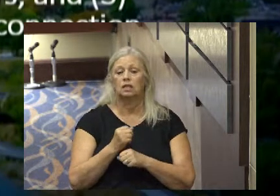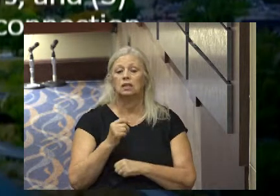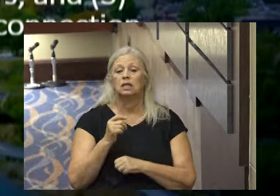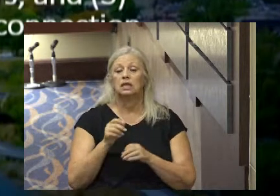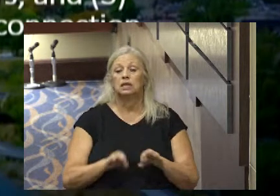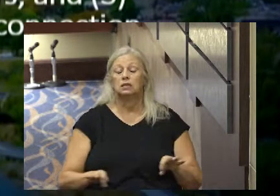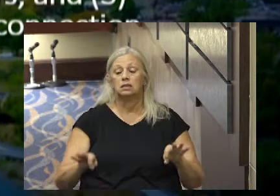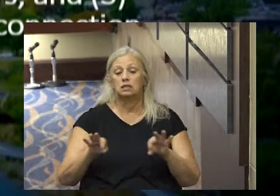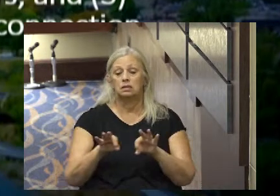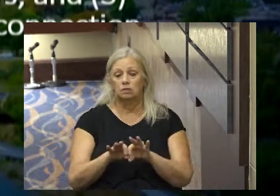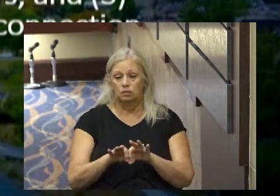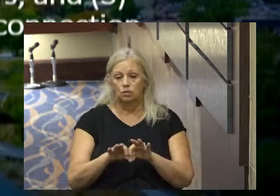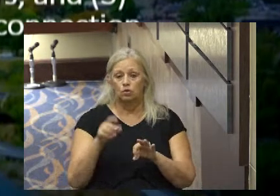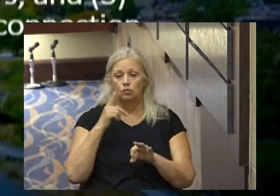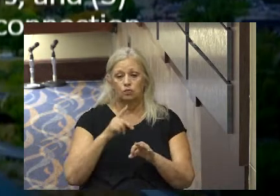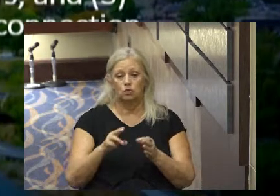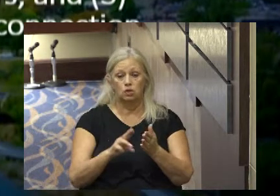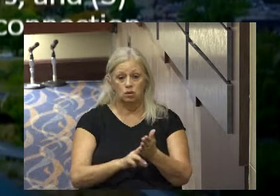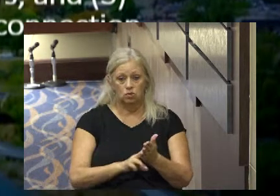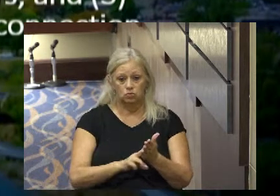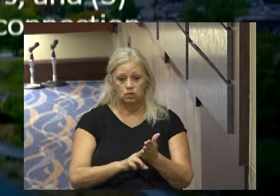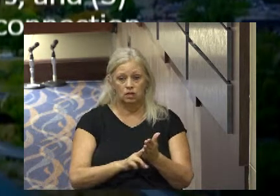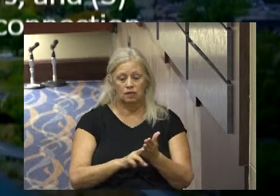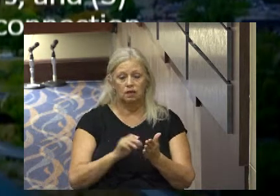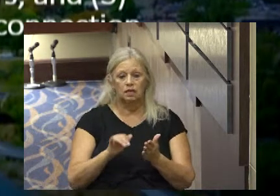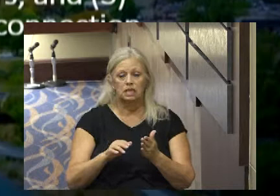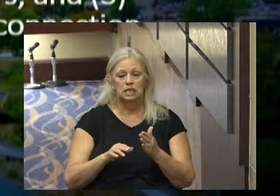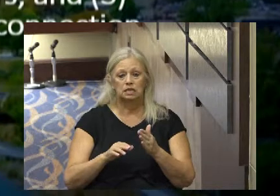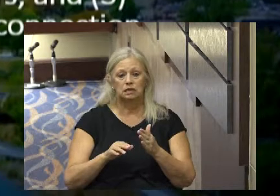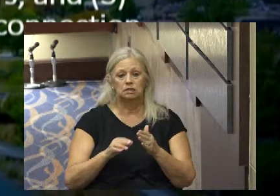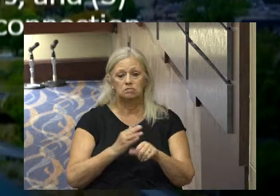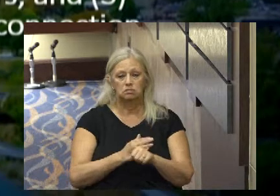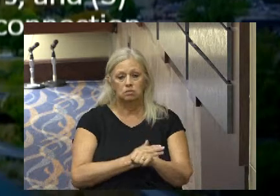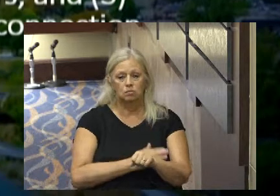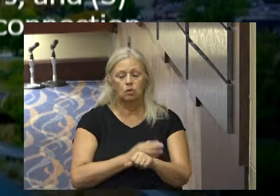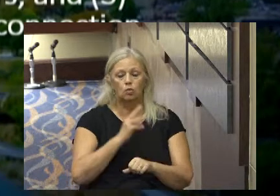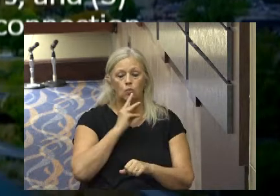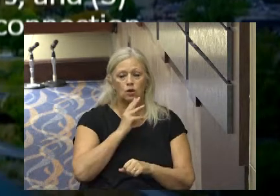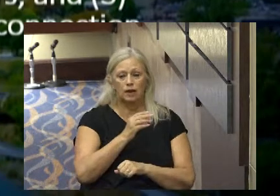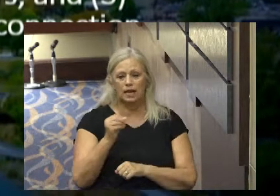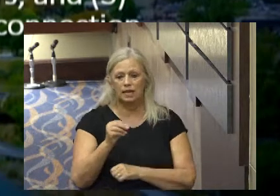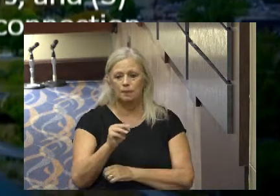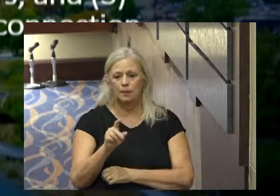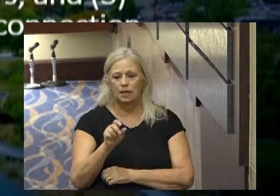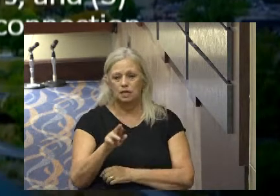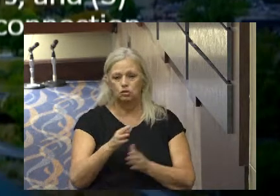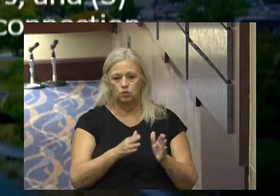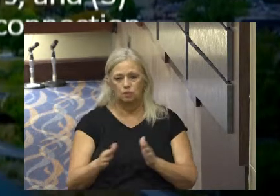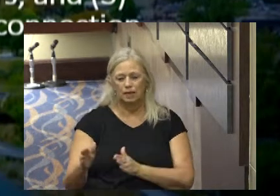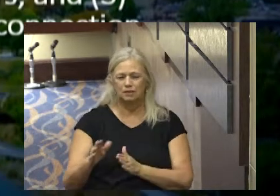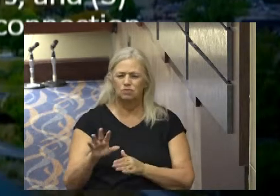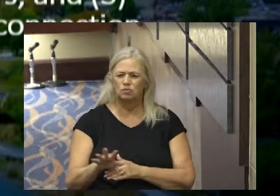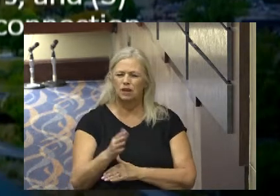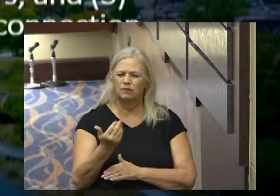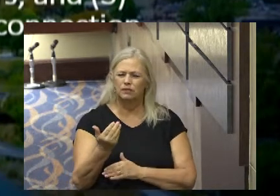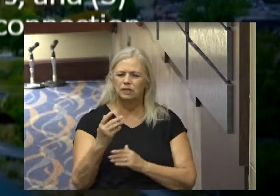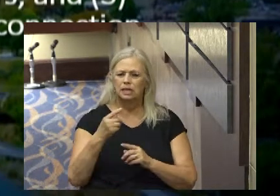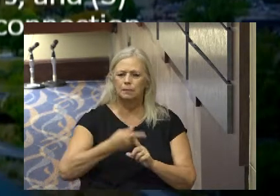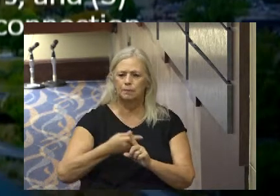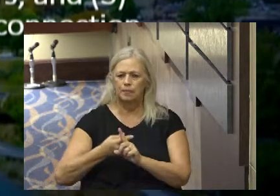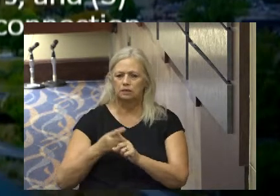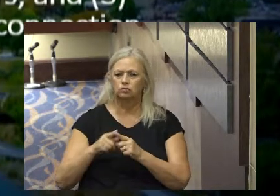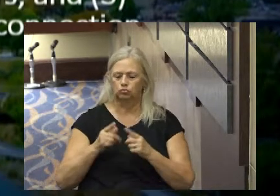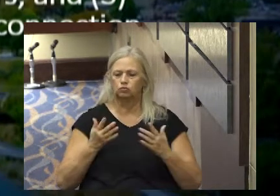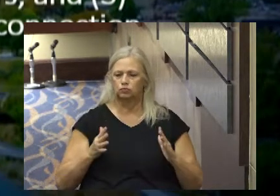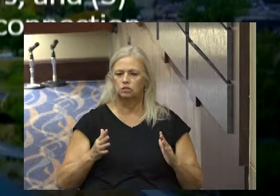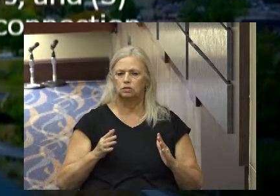we'll pull out of this contract is an updated water and wastewater master plan, which will take about 15 months to complete.